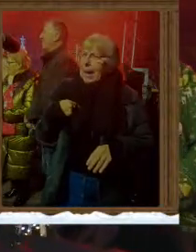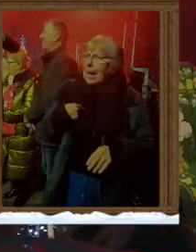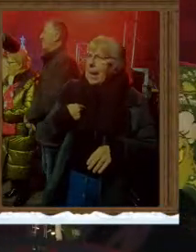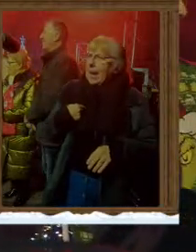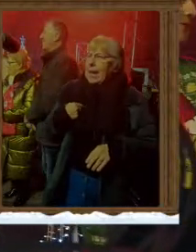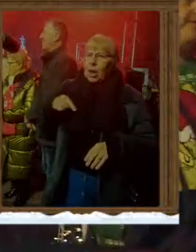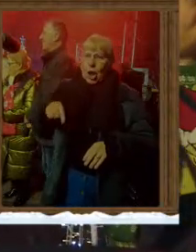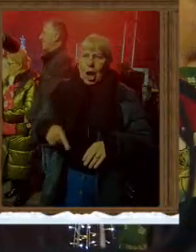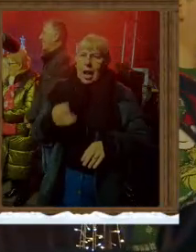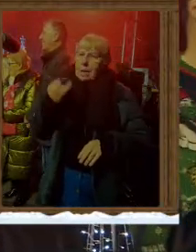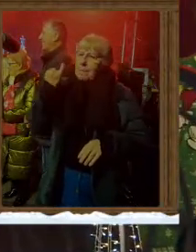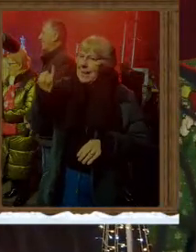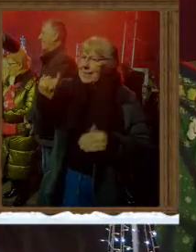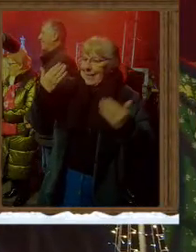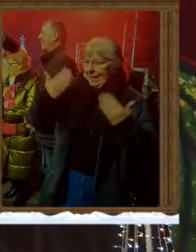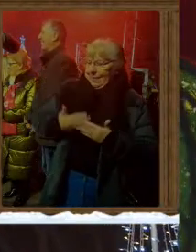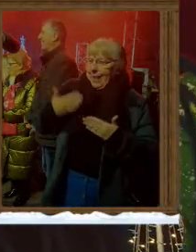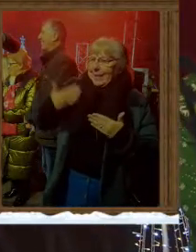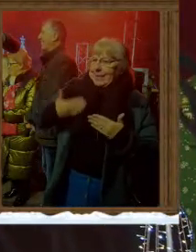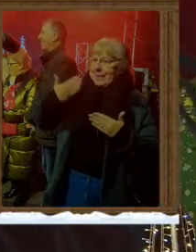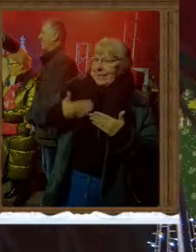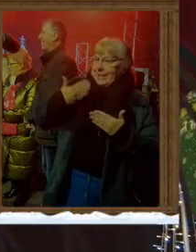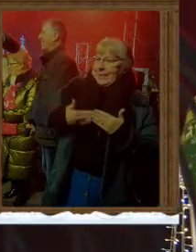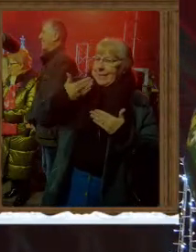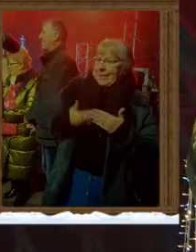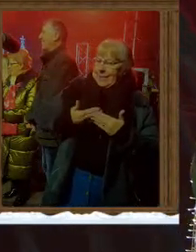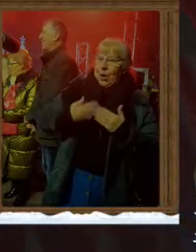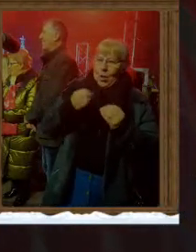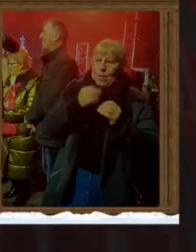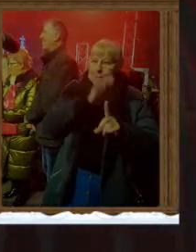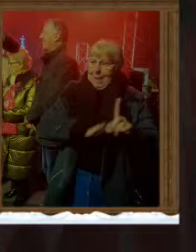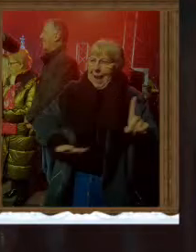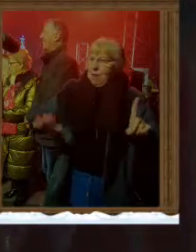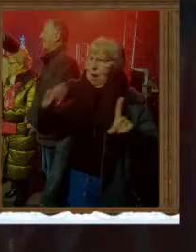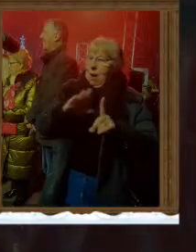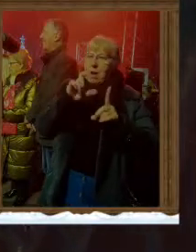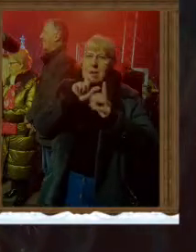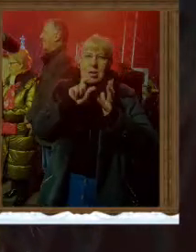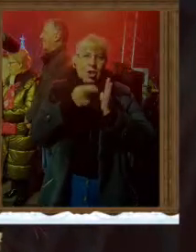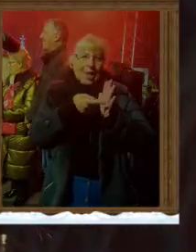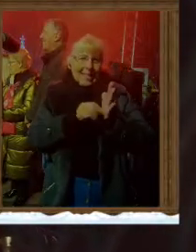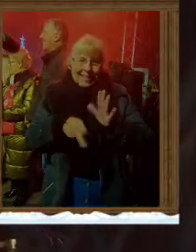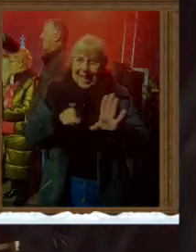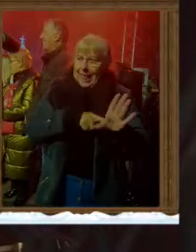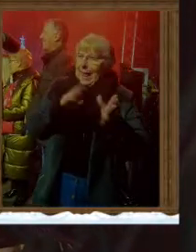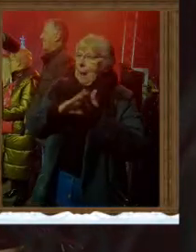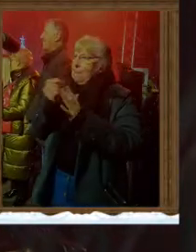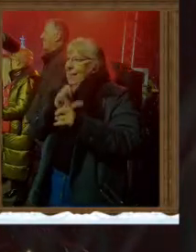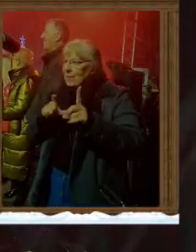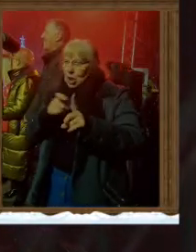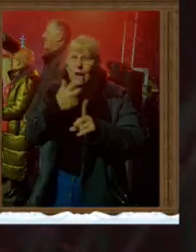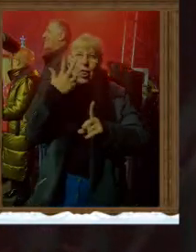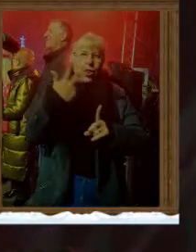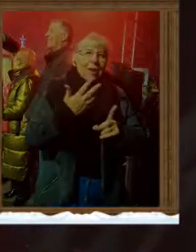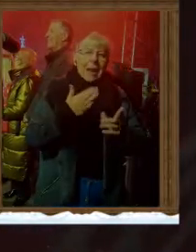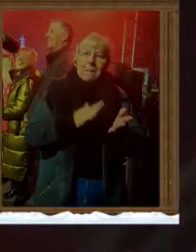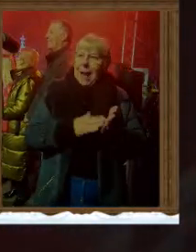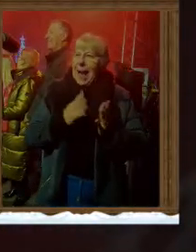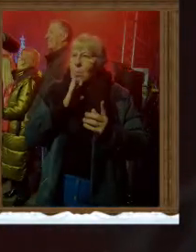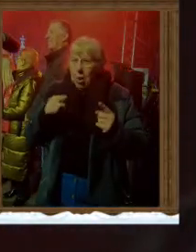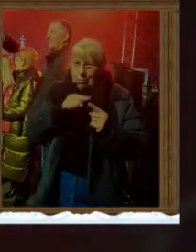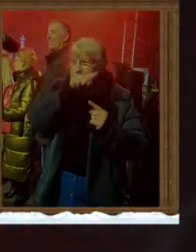sixth consecutive night across the borough, from Dunsilly to Macedon to Three Maywater and beyond.